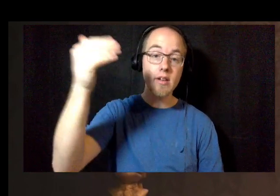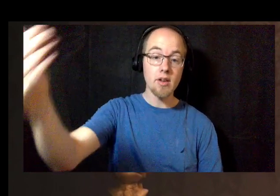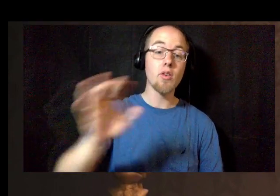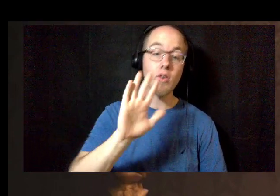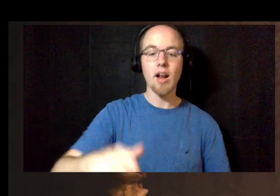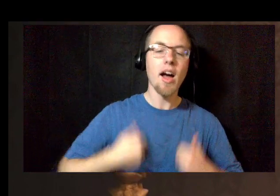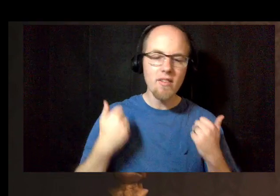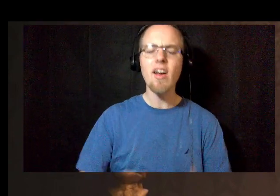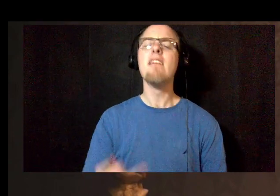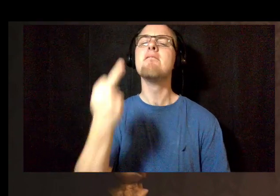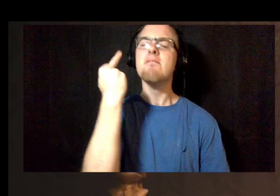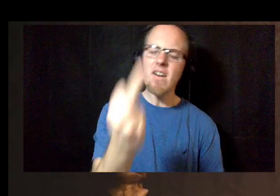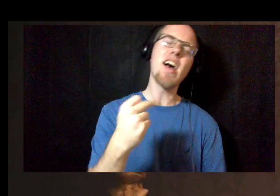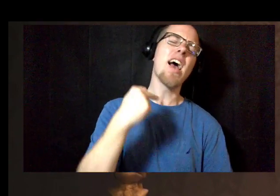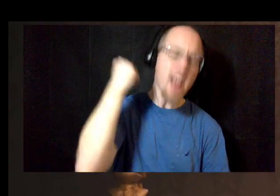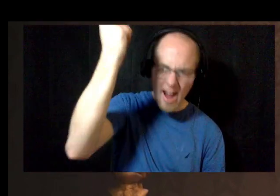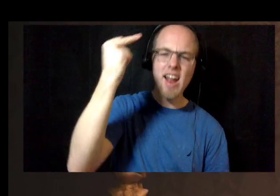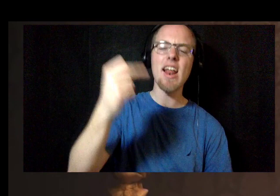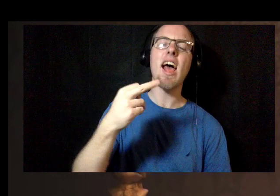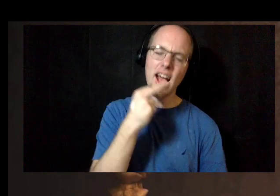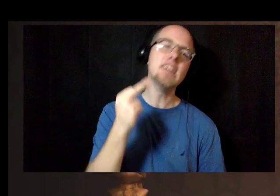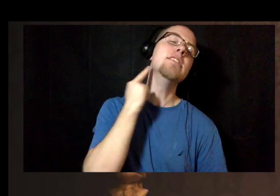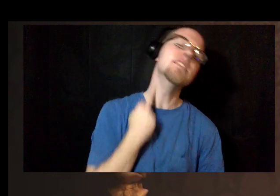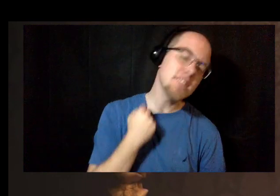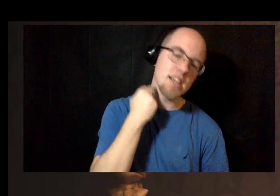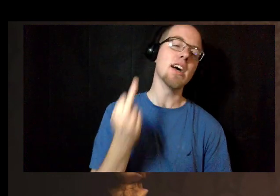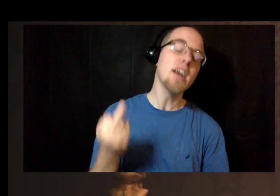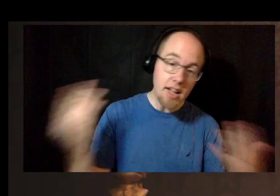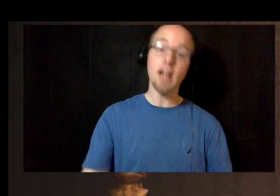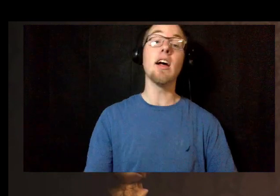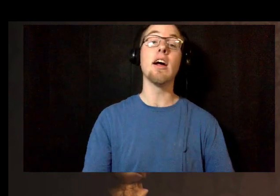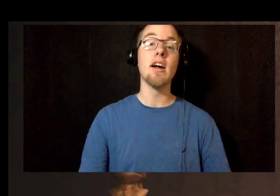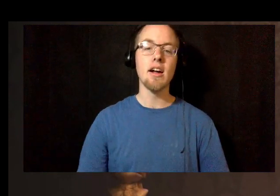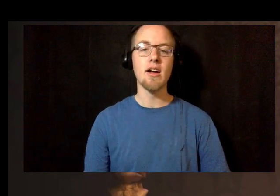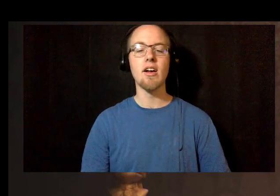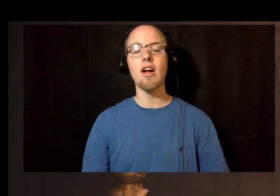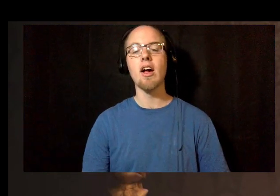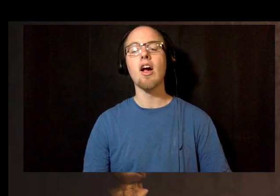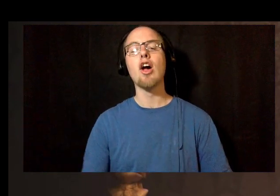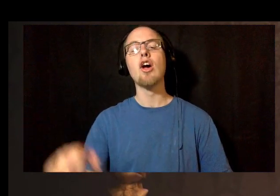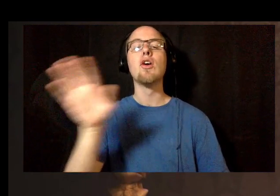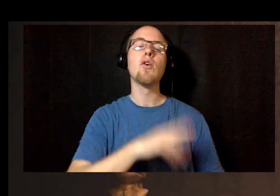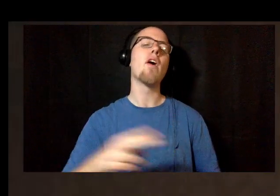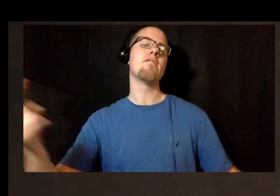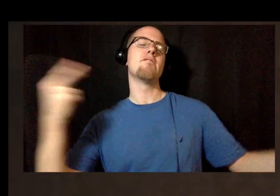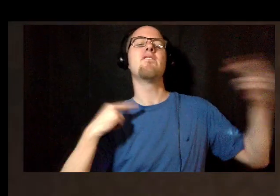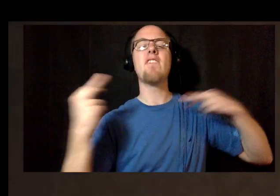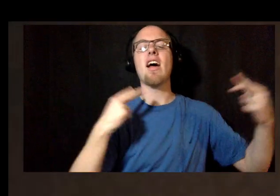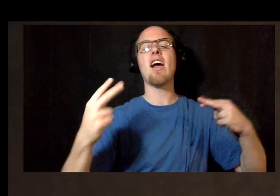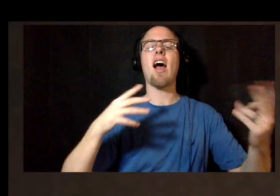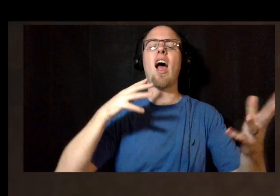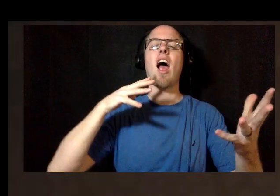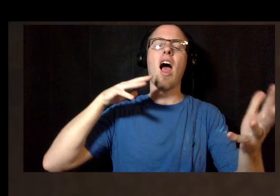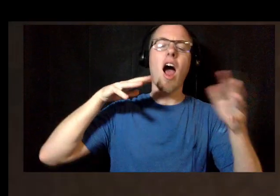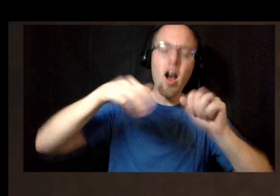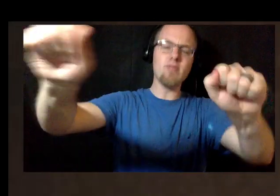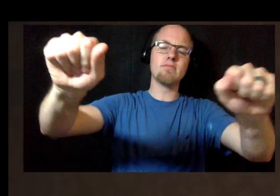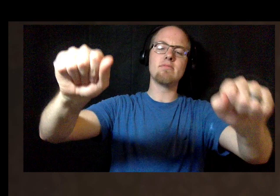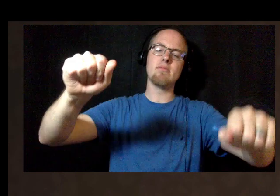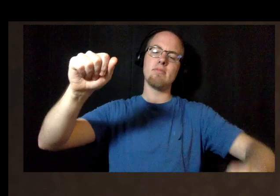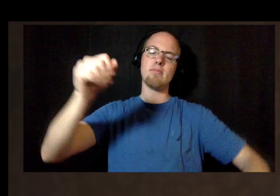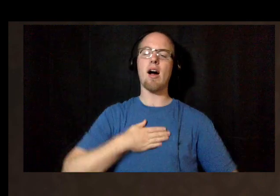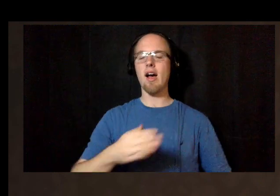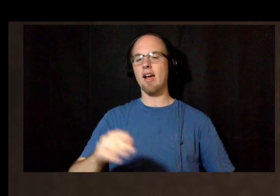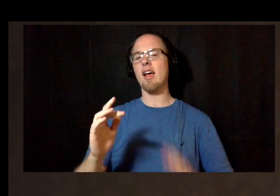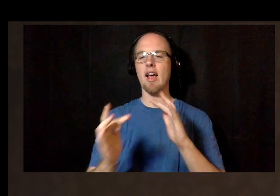your head and the neck it rode in on. Your vanity is sucking up my